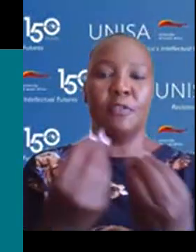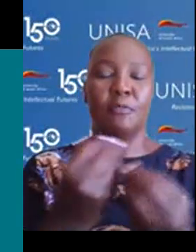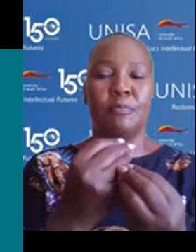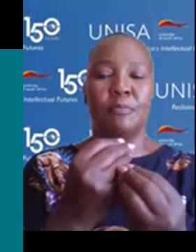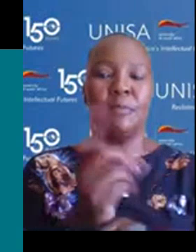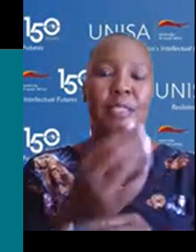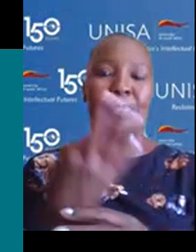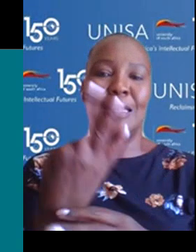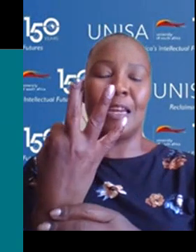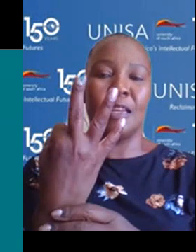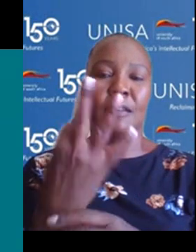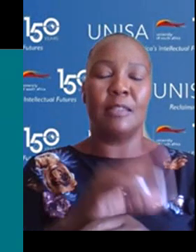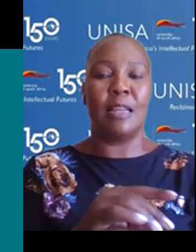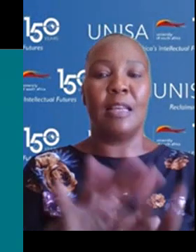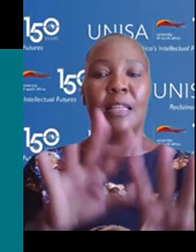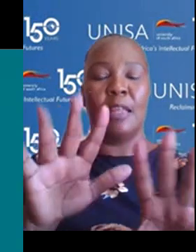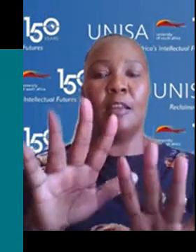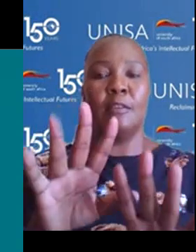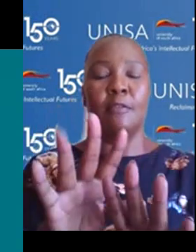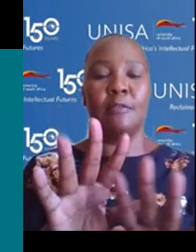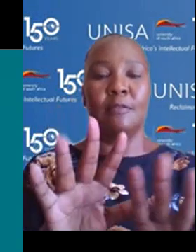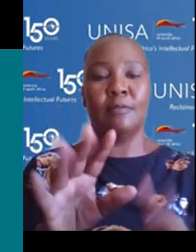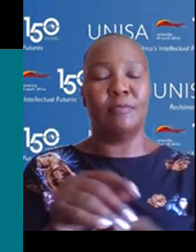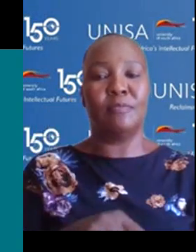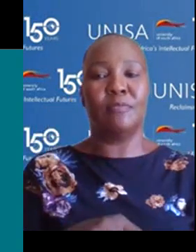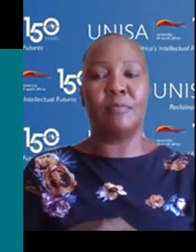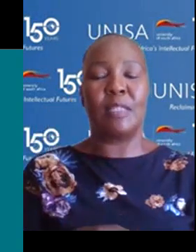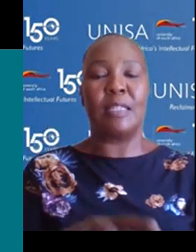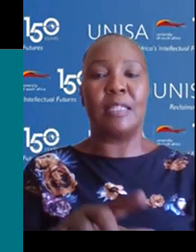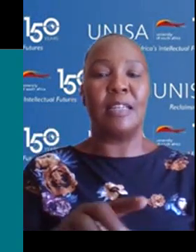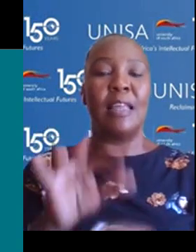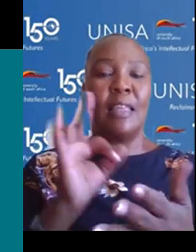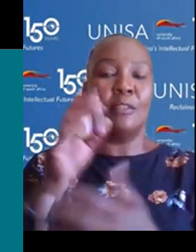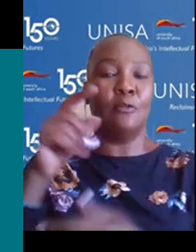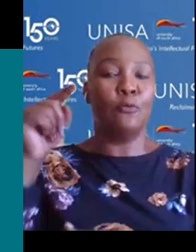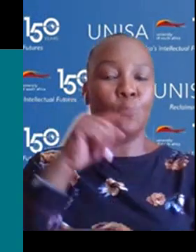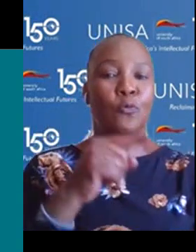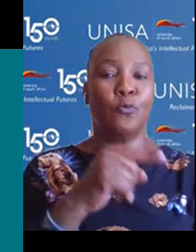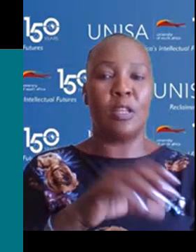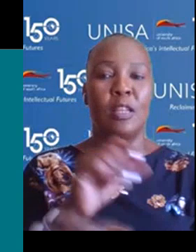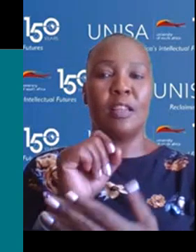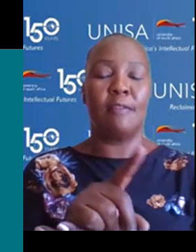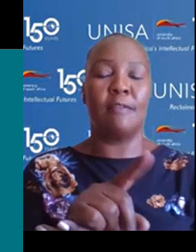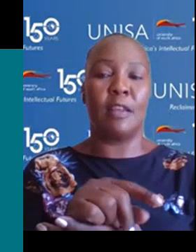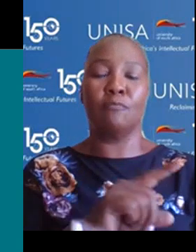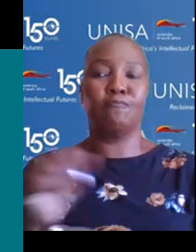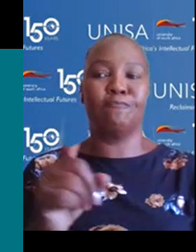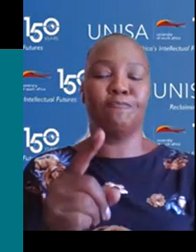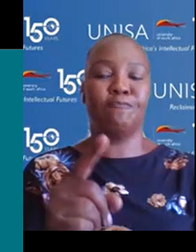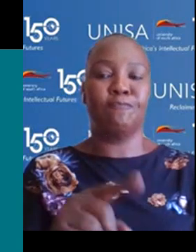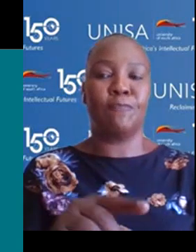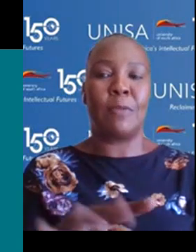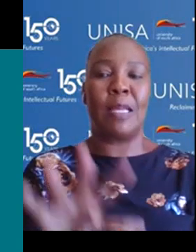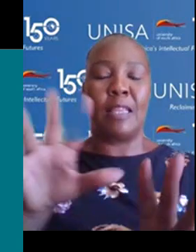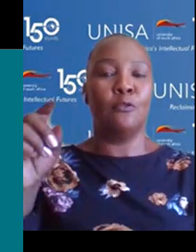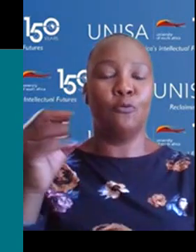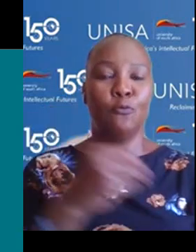it's 10:47, so we'll make it 10:50. So I won't cheat you like David did and take 60 seconds.